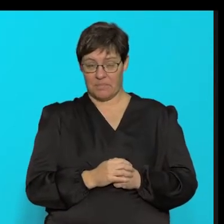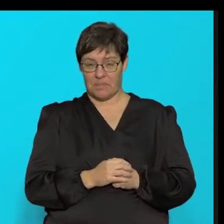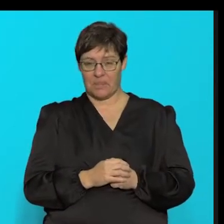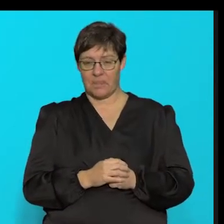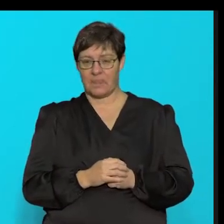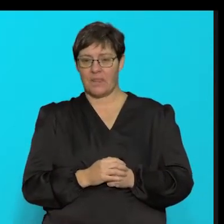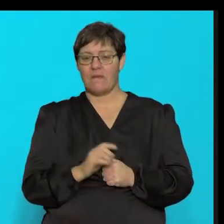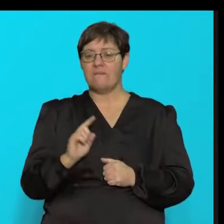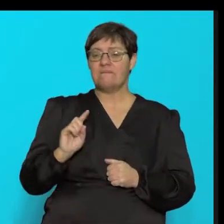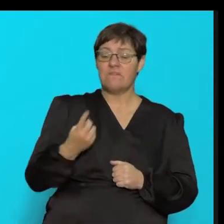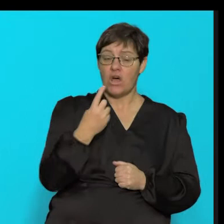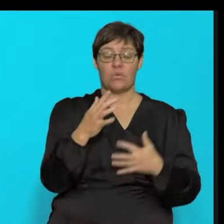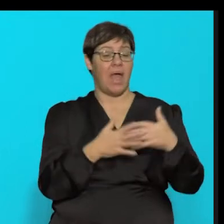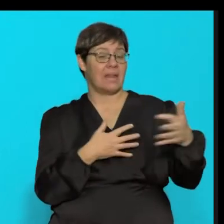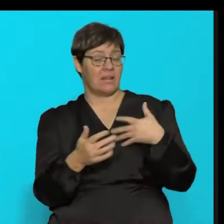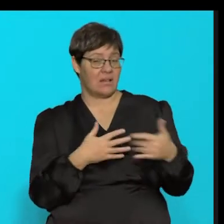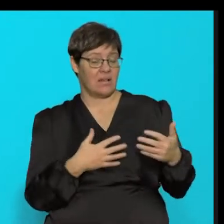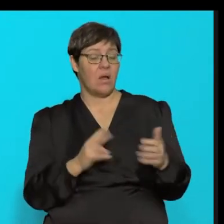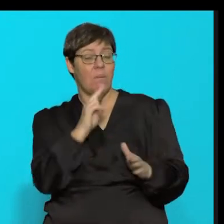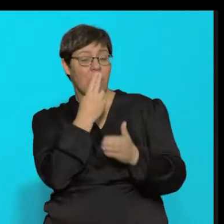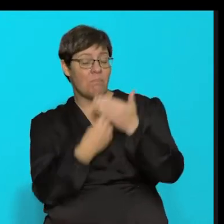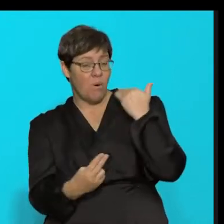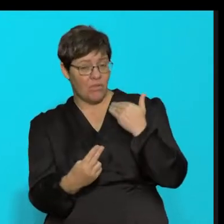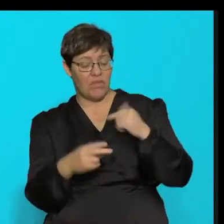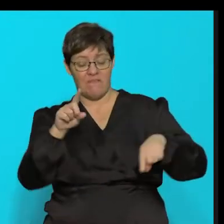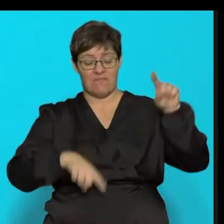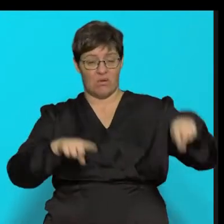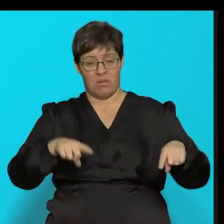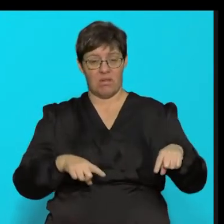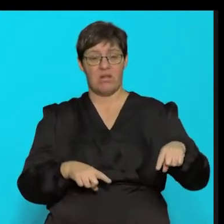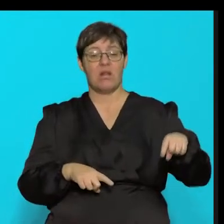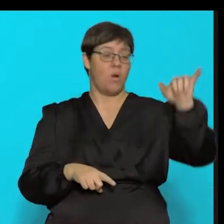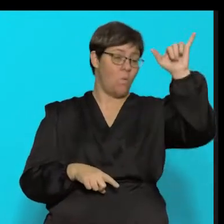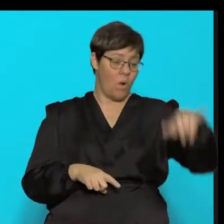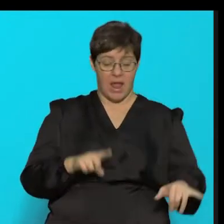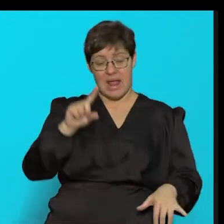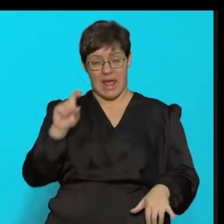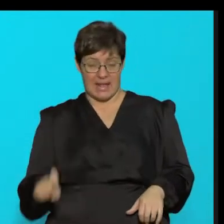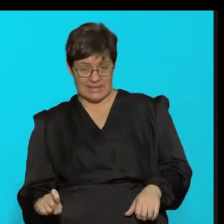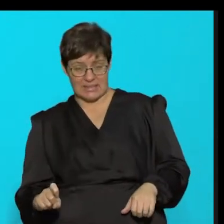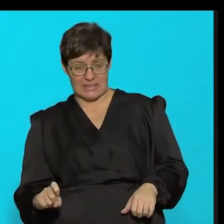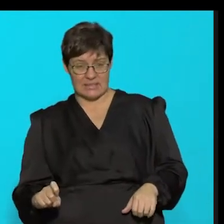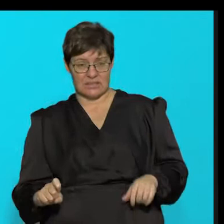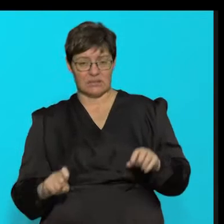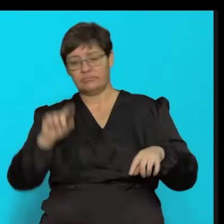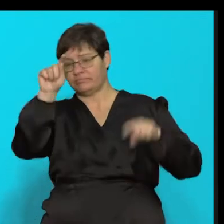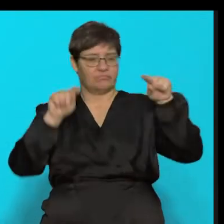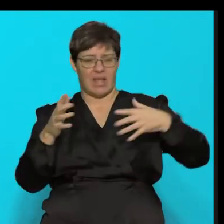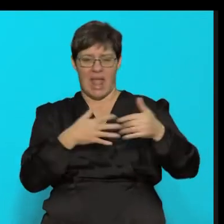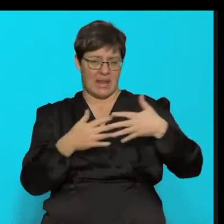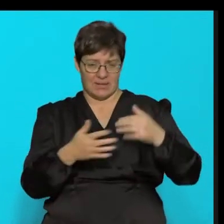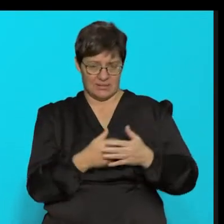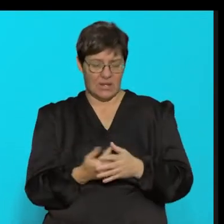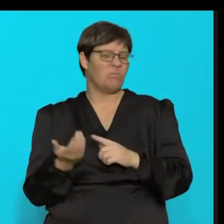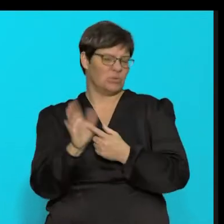Okay. We deal firstly with a situation where both variable x and y are